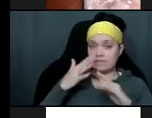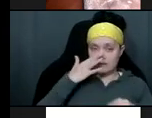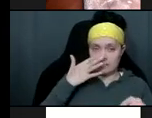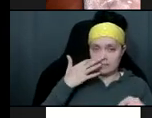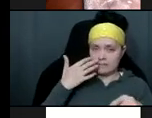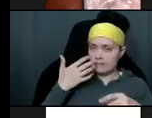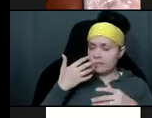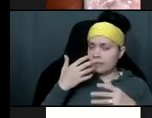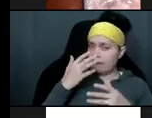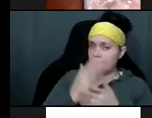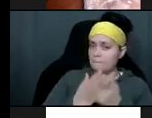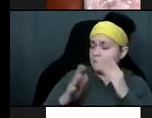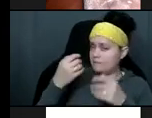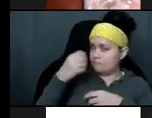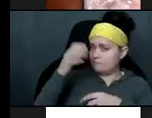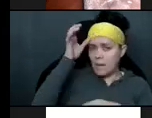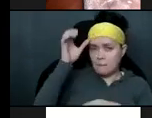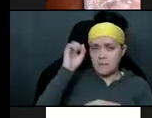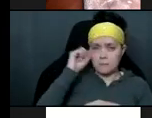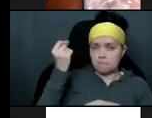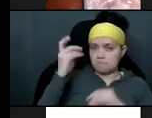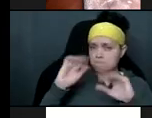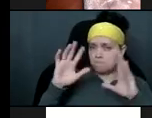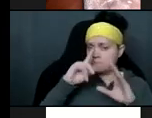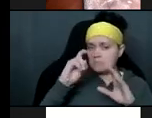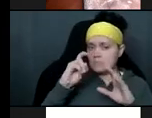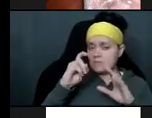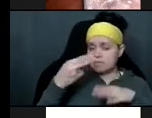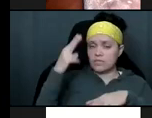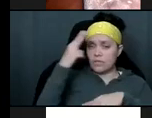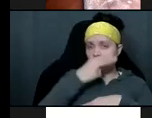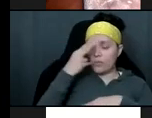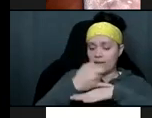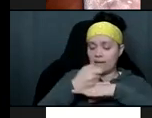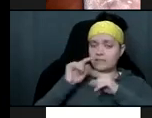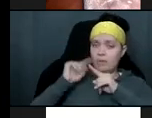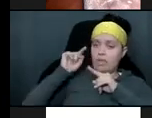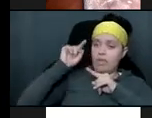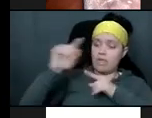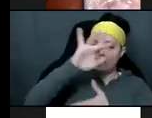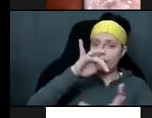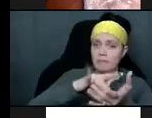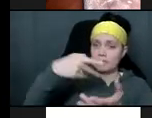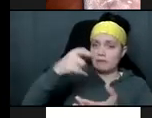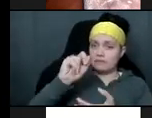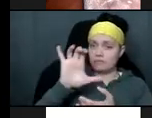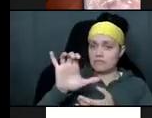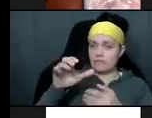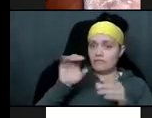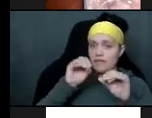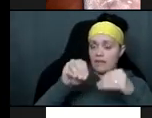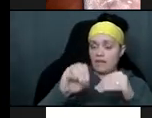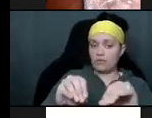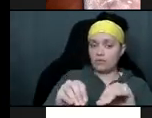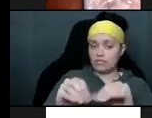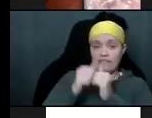Makes some common sense, I think, too, because the Hawaiian Islands are way out in the middle of the Pacific Ocean, long distance from